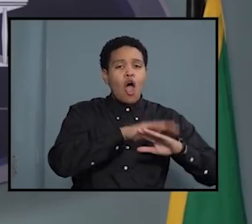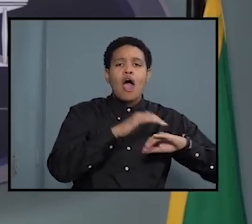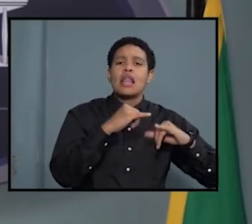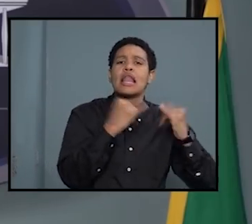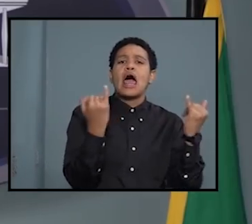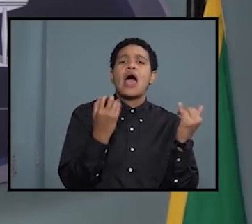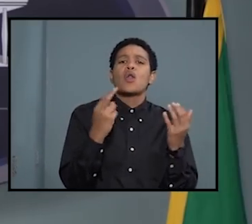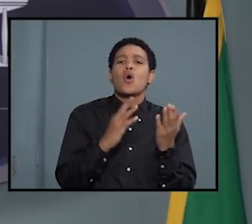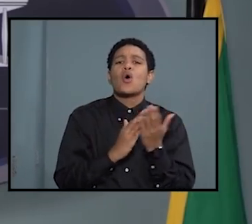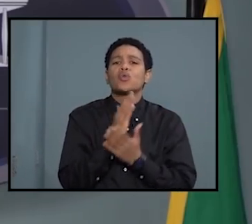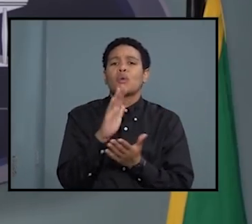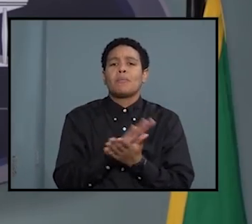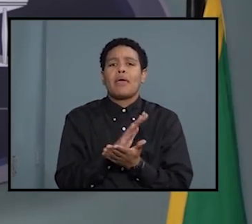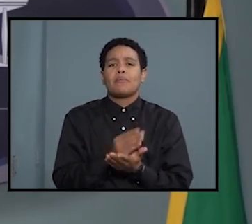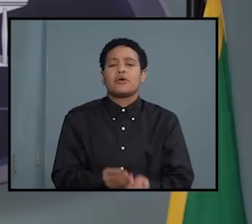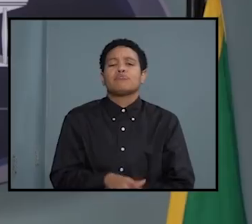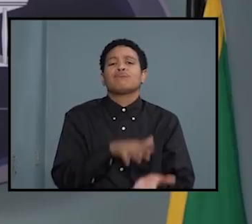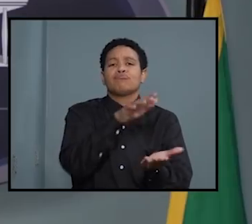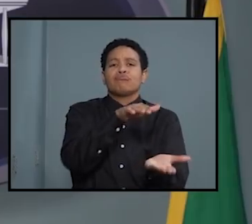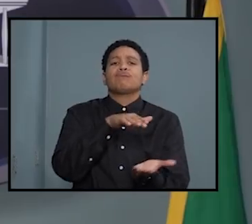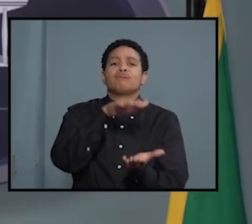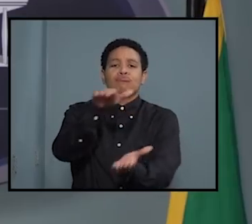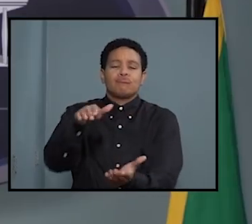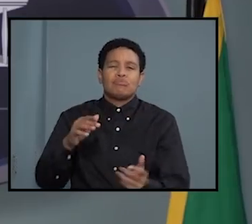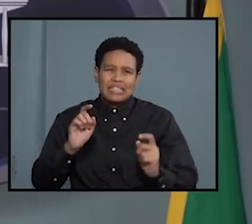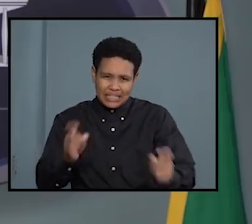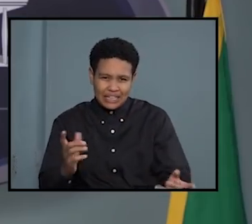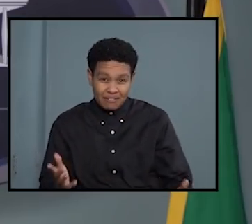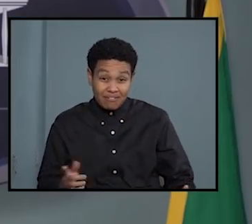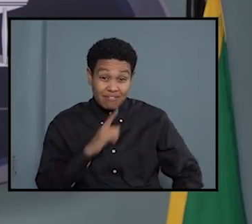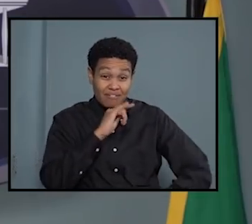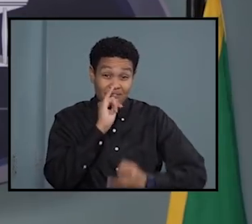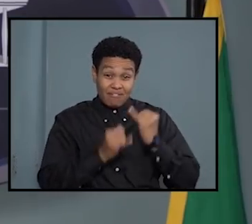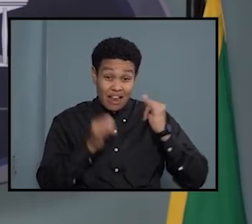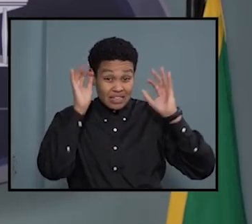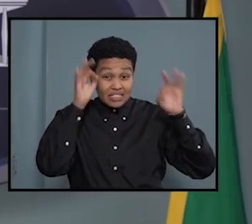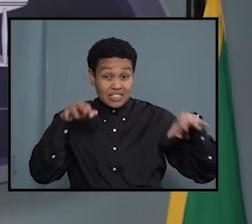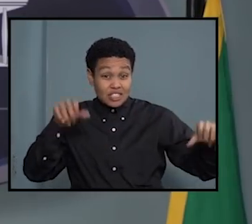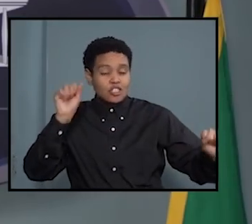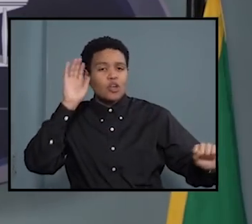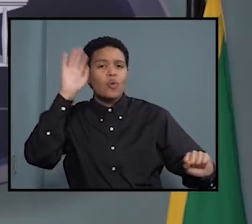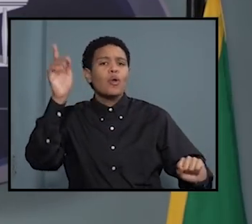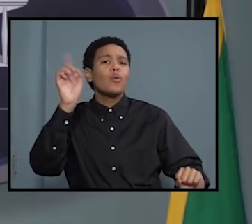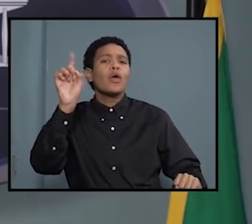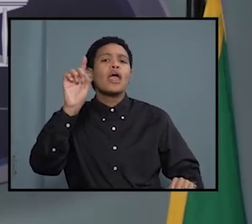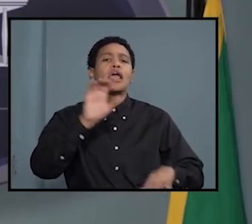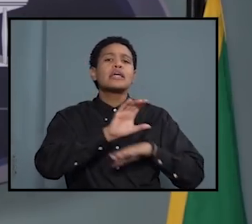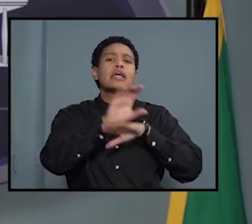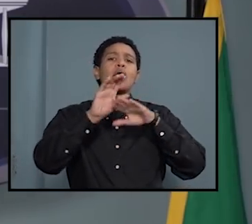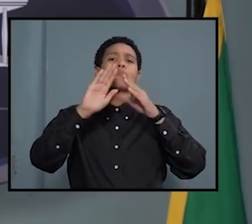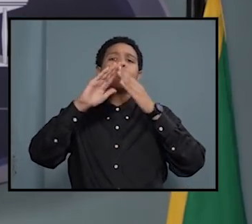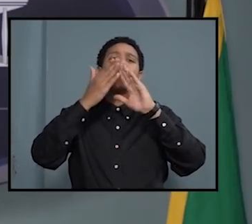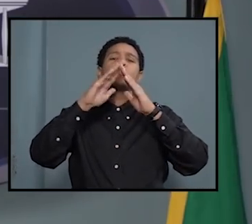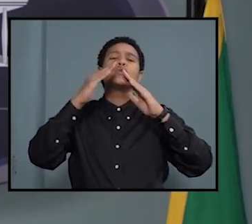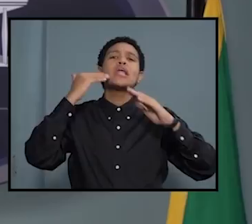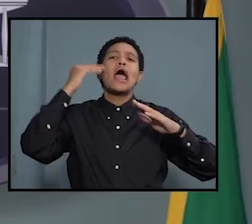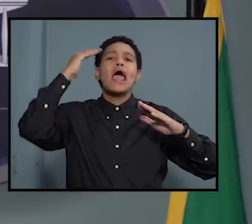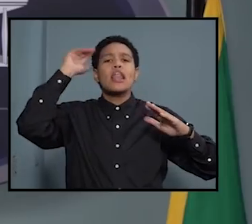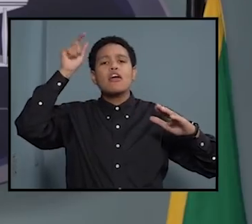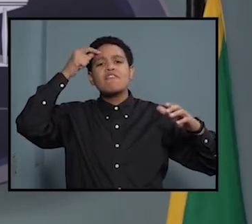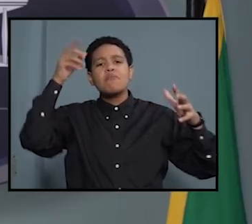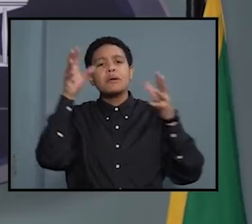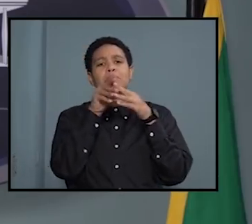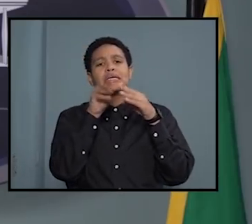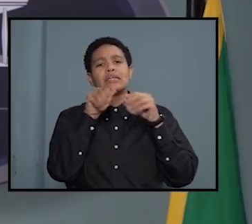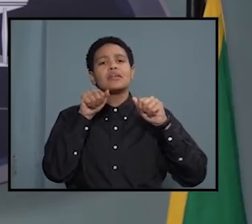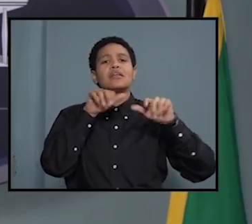or by paper base, will be the methods used. A final decision will be made at the CARICOM heads of government, at